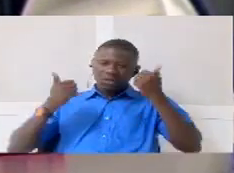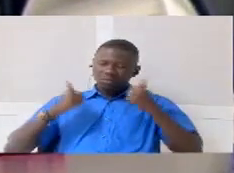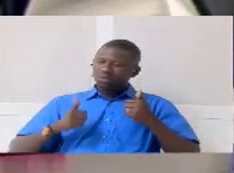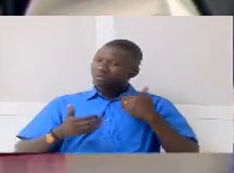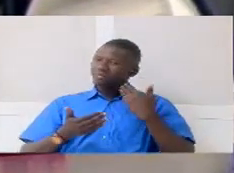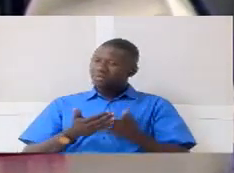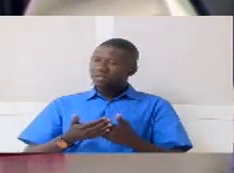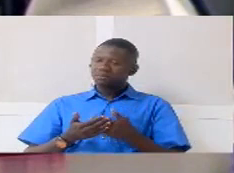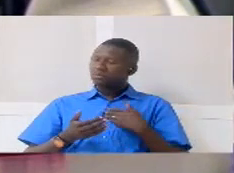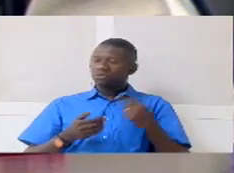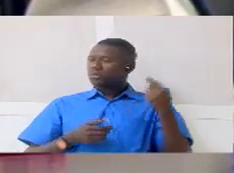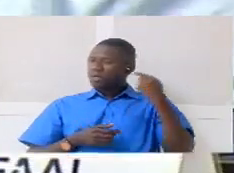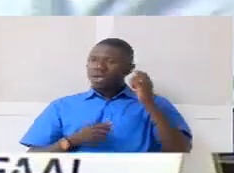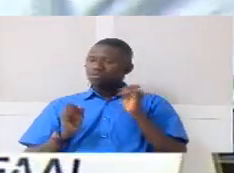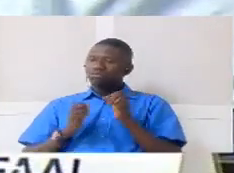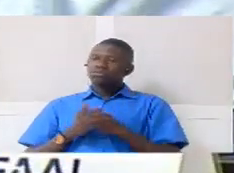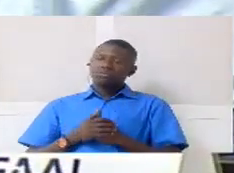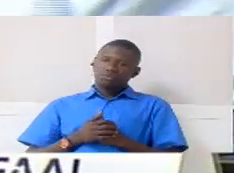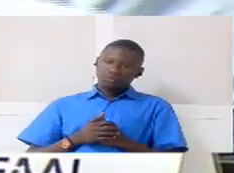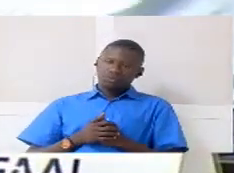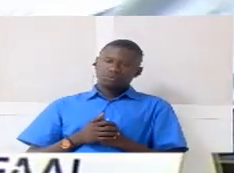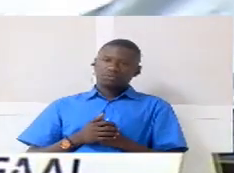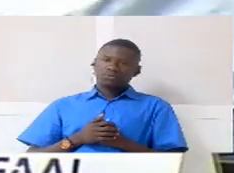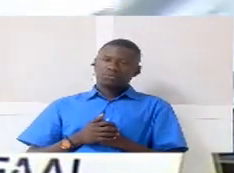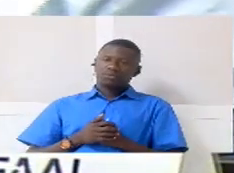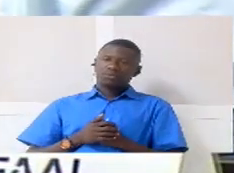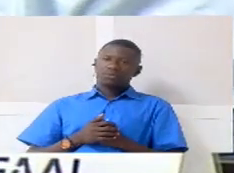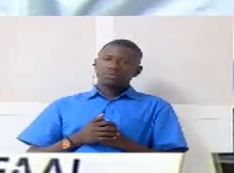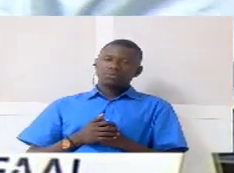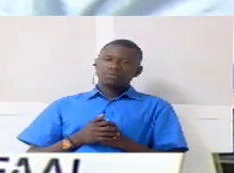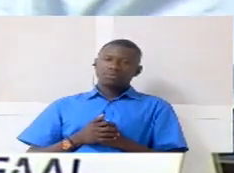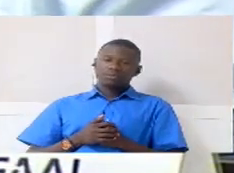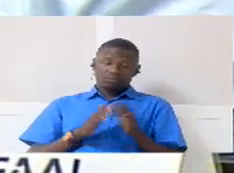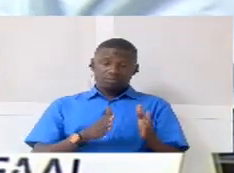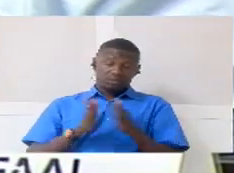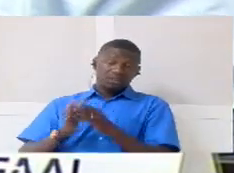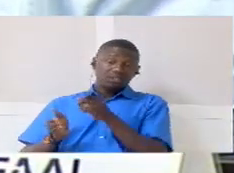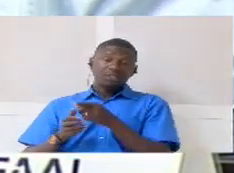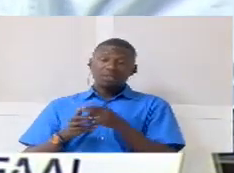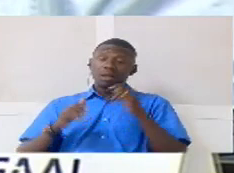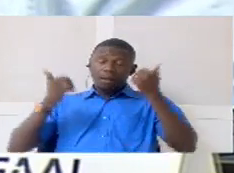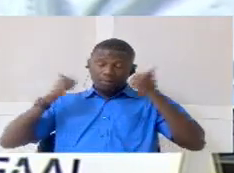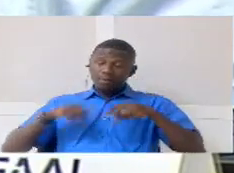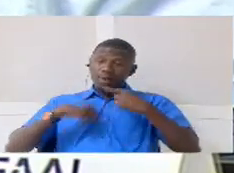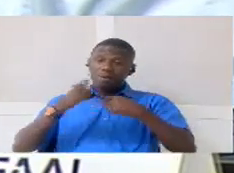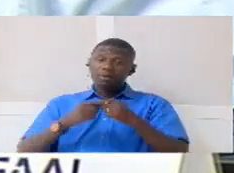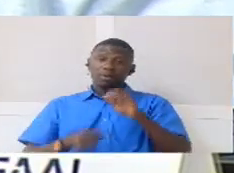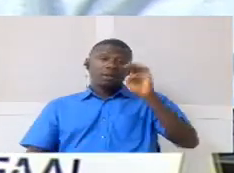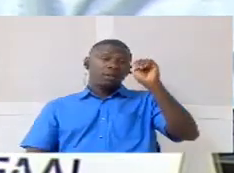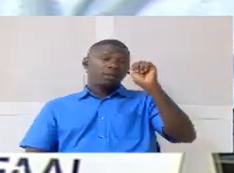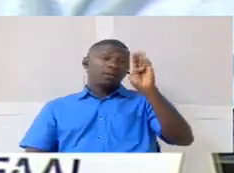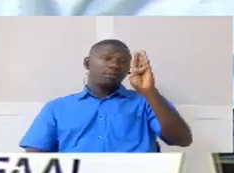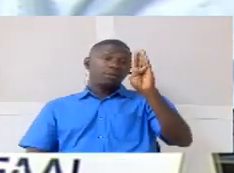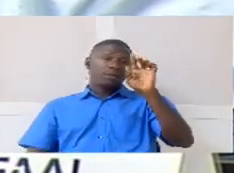ended. In fact, there is this case of Ibrahima Diouf that happened in 2015, that may be the case